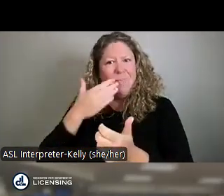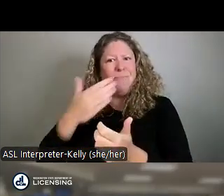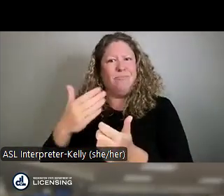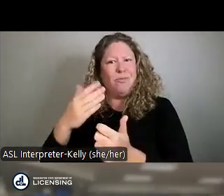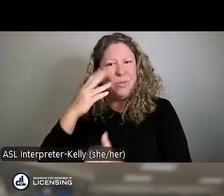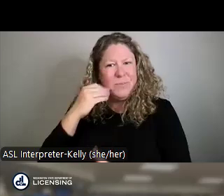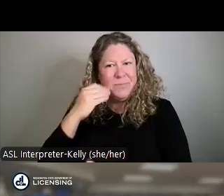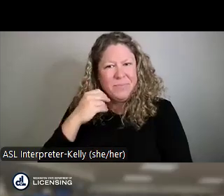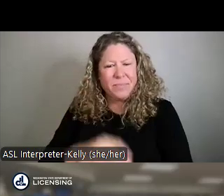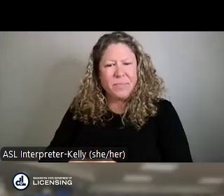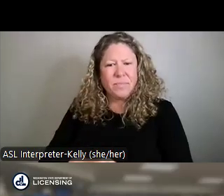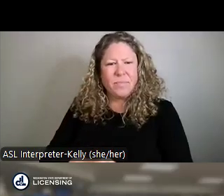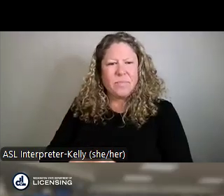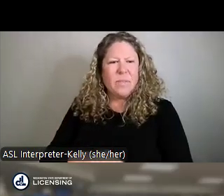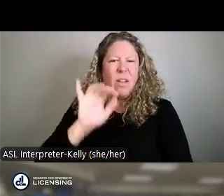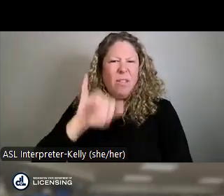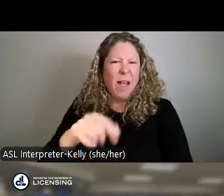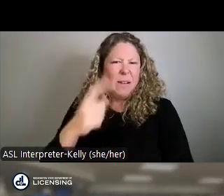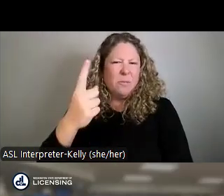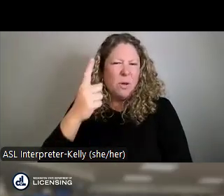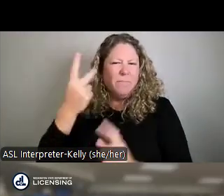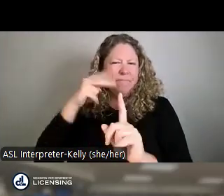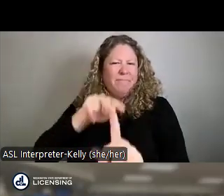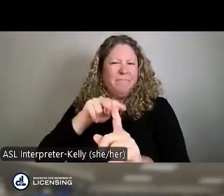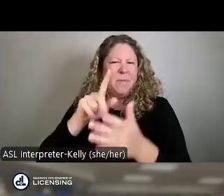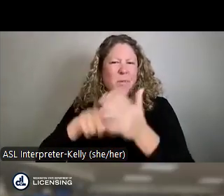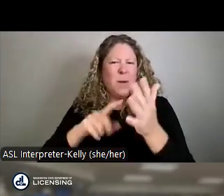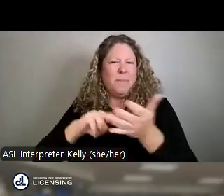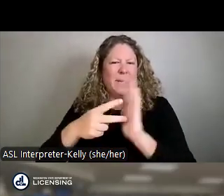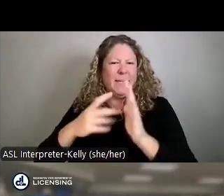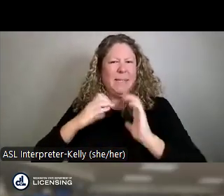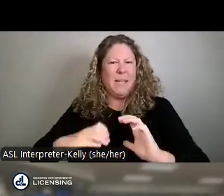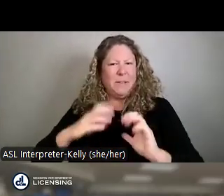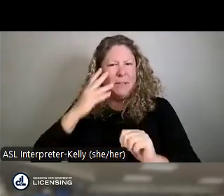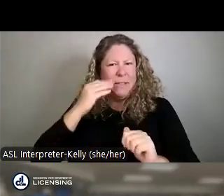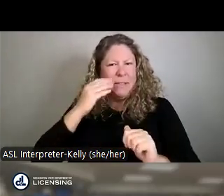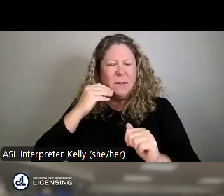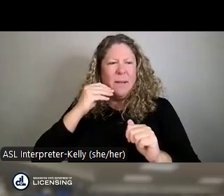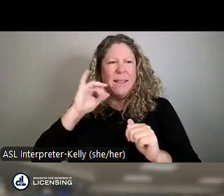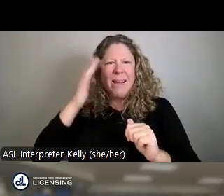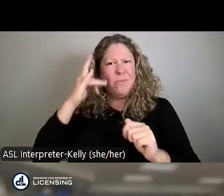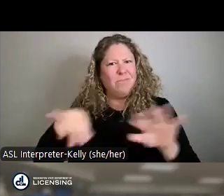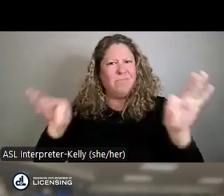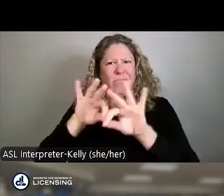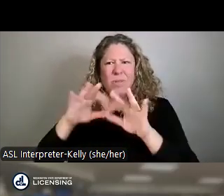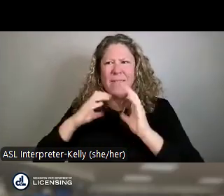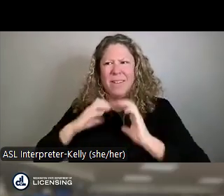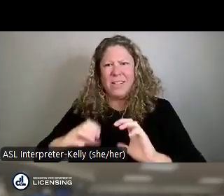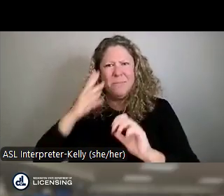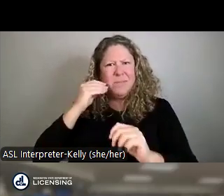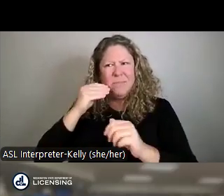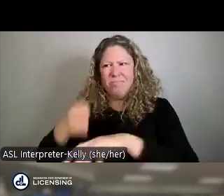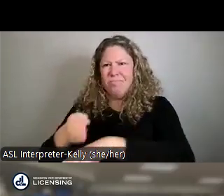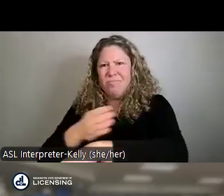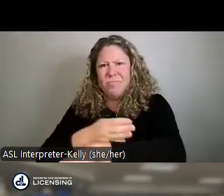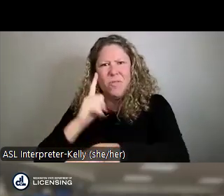but this is one of the reasons why it's so critical to have strong customer experience in government, to know what it's like for our customers to